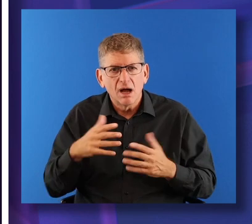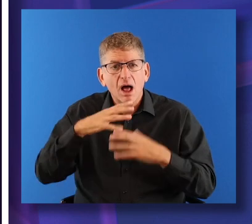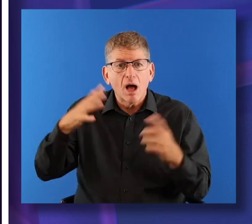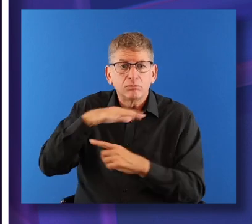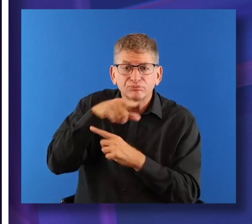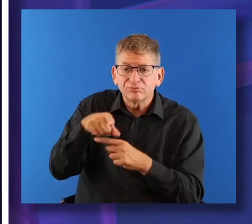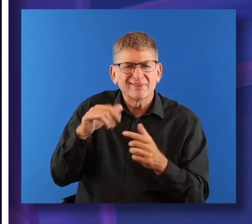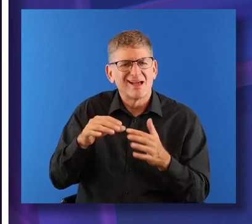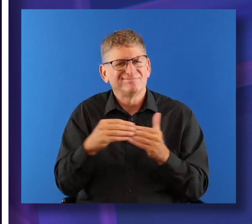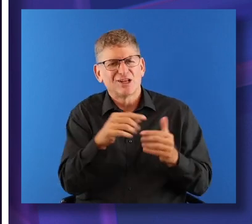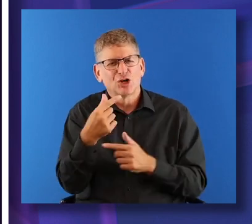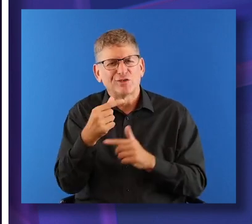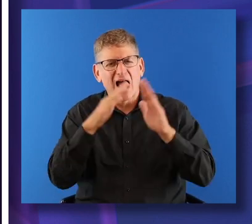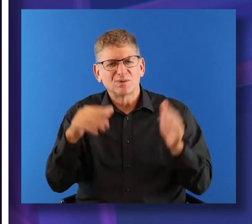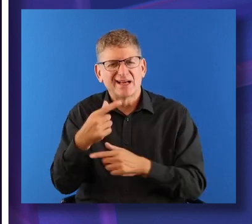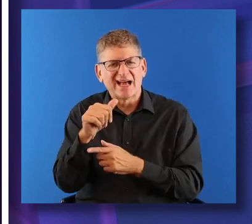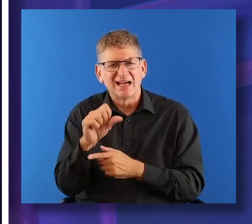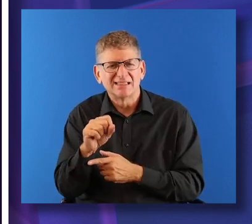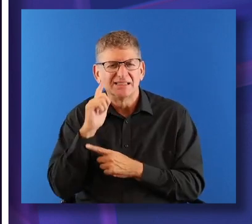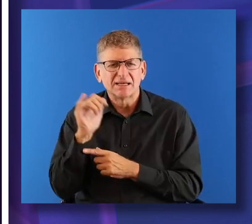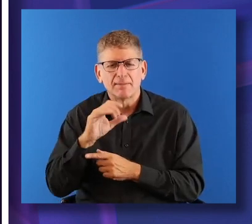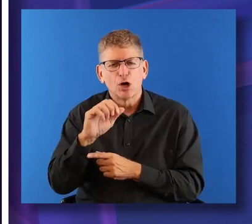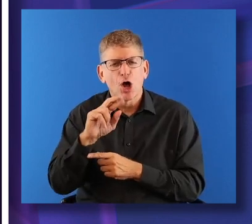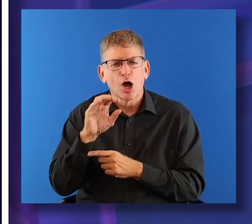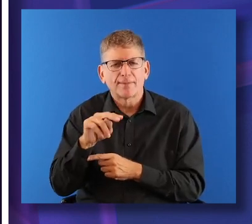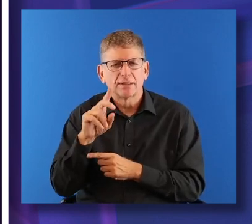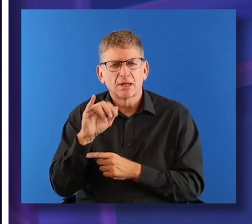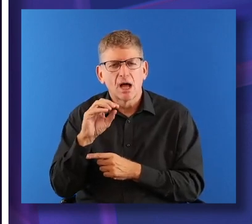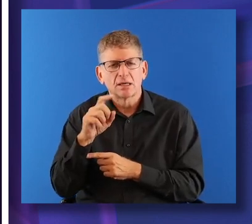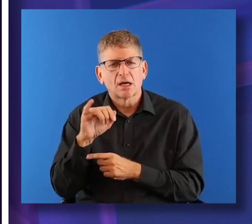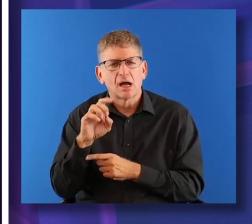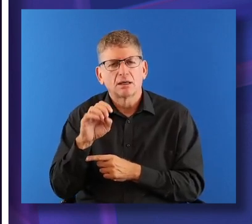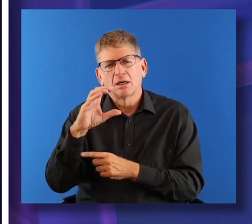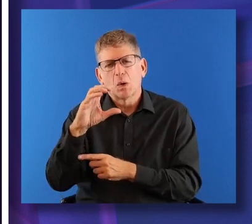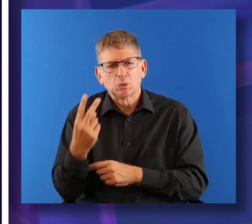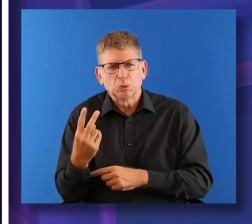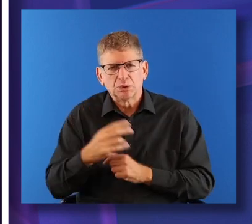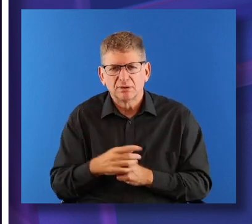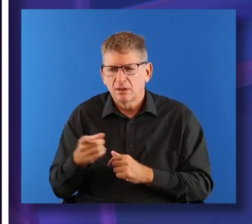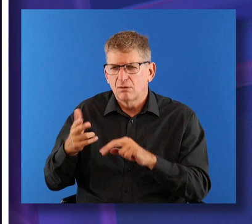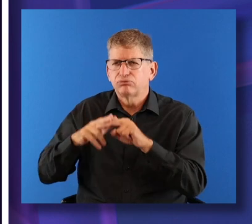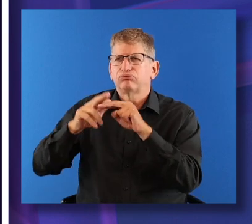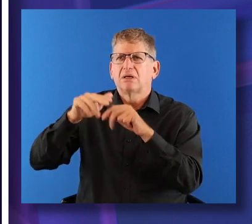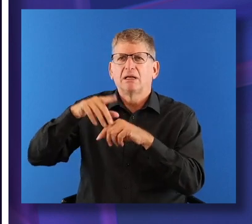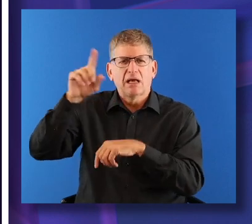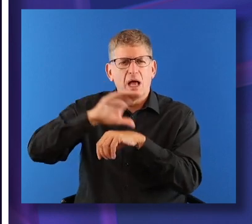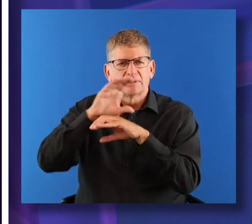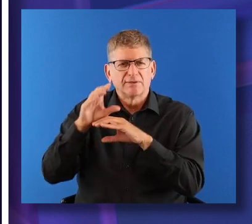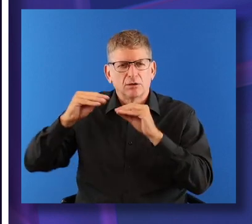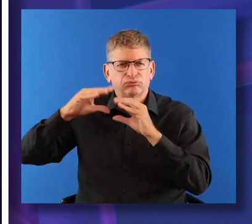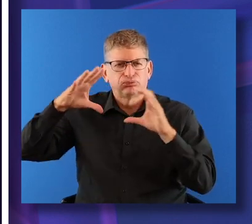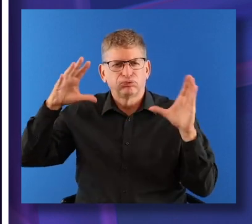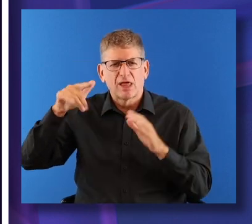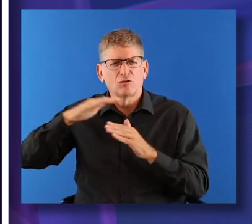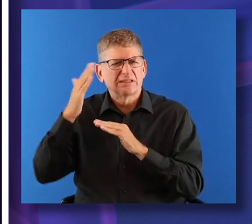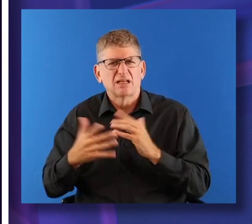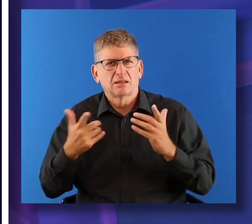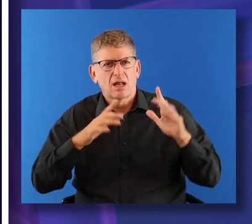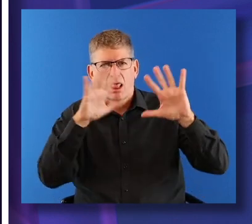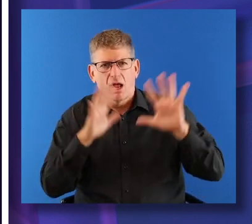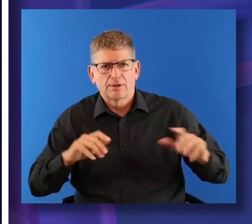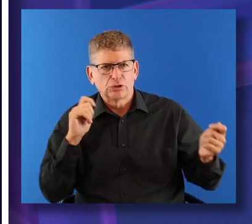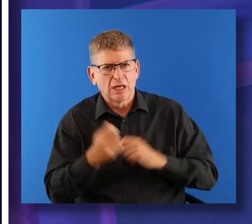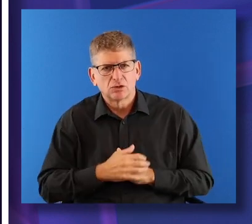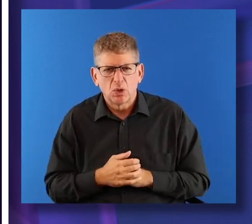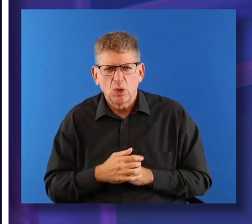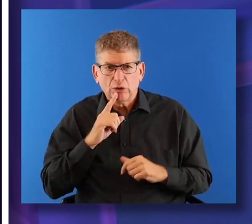gases such as carbon dioxide or CO2. They accumulate in the atmosphere and result in climate change. There's a